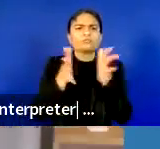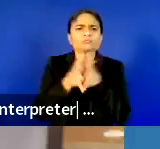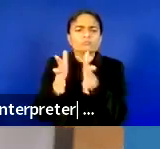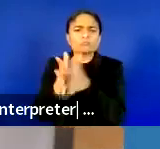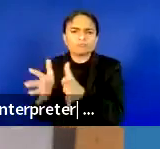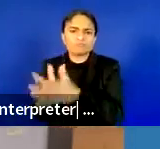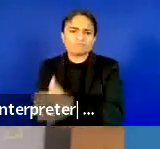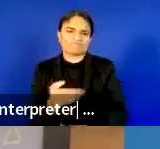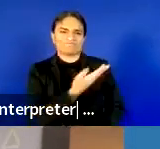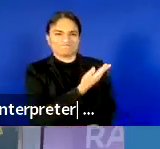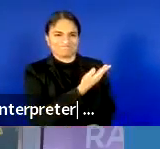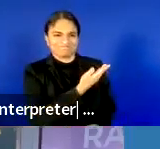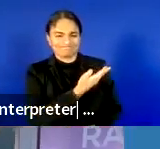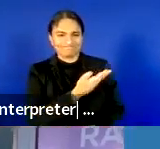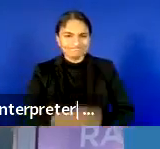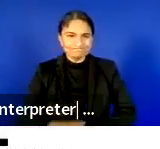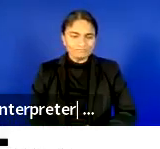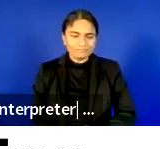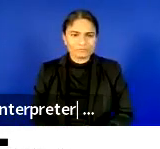next slide, please.